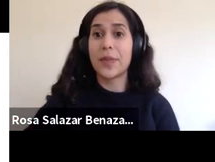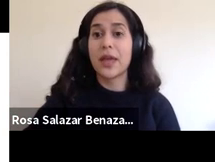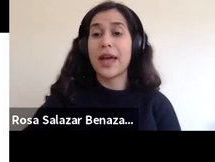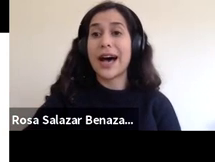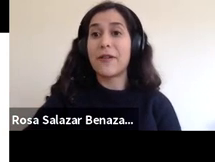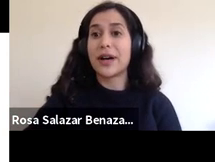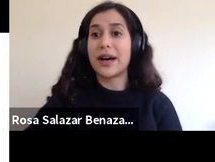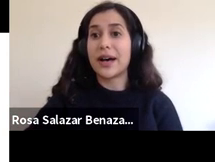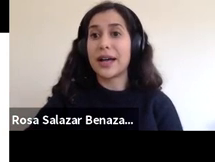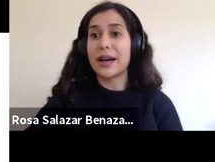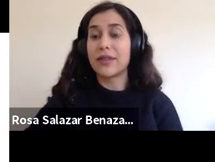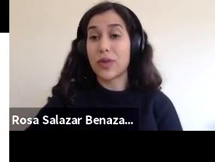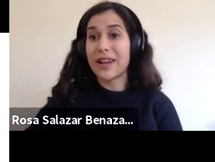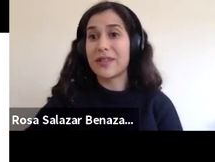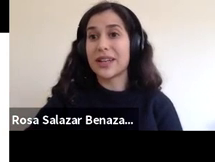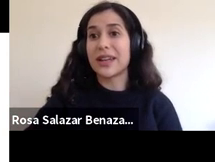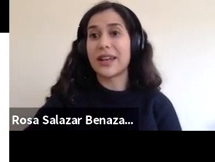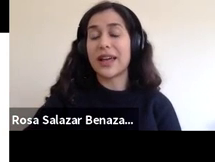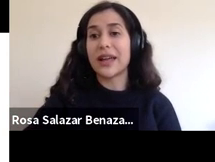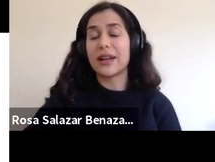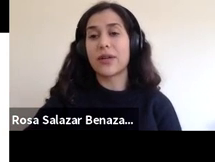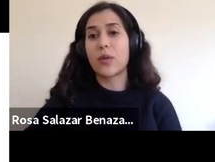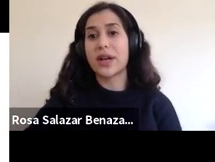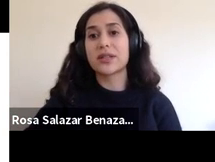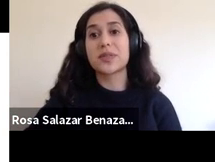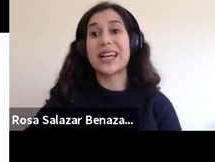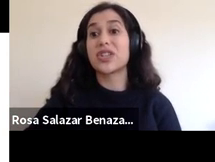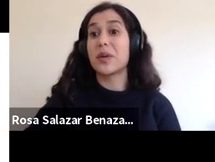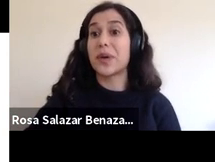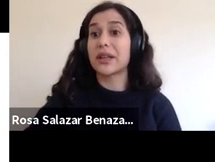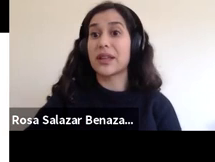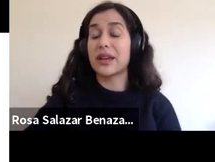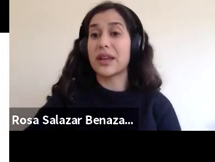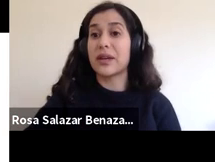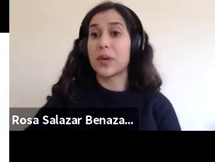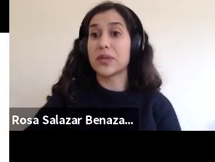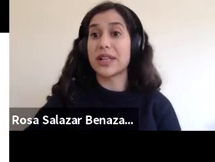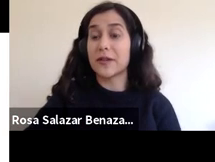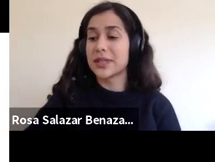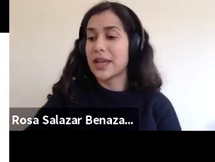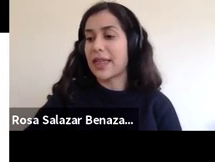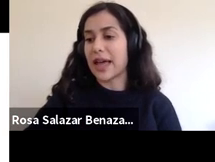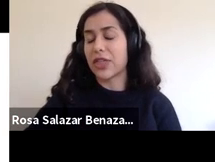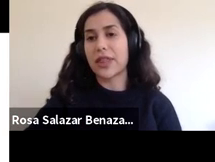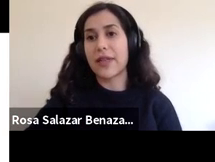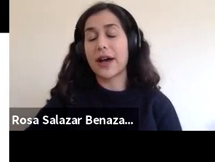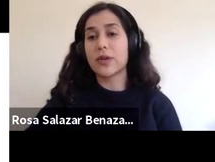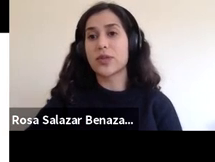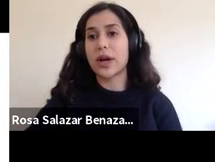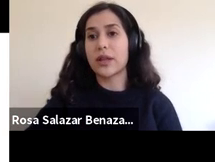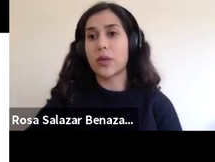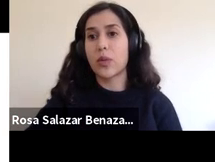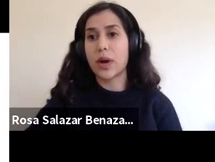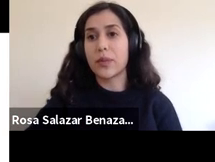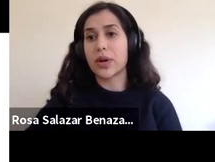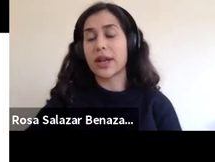can have a relevant and quite substantial impact in people's lives. And I thought that